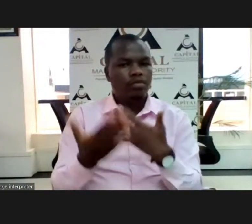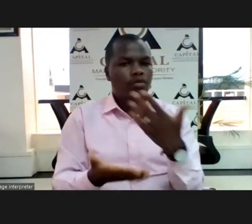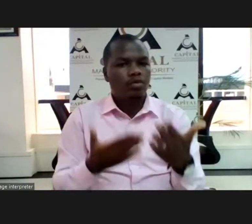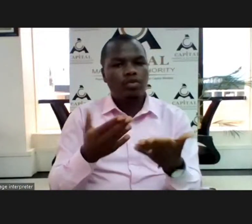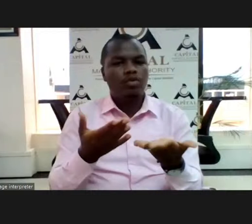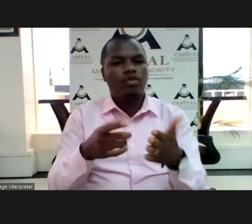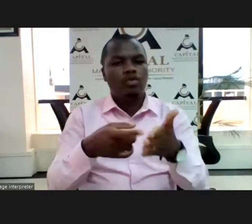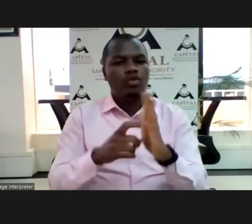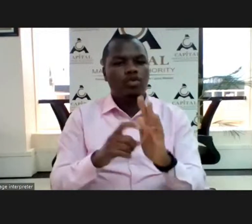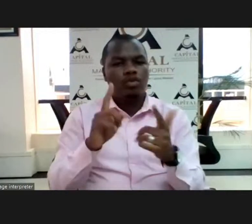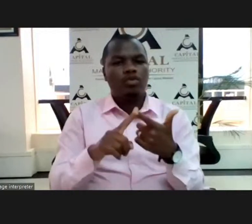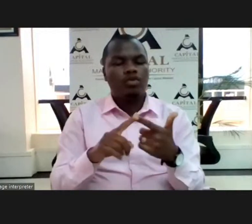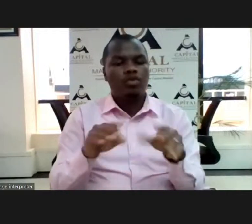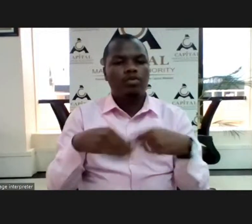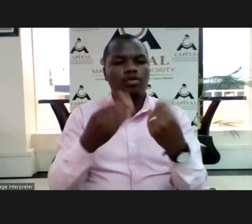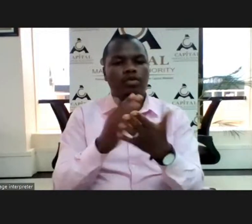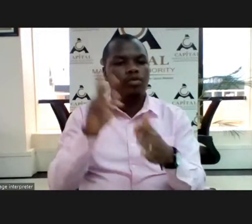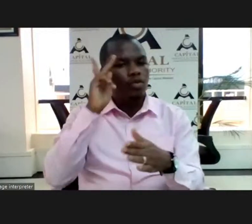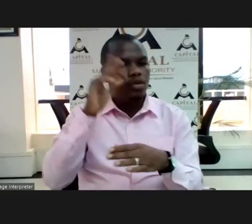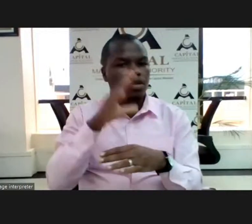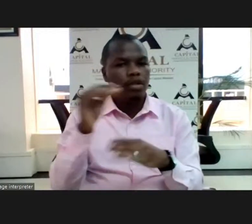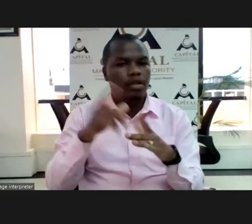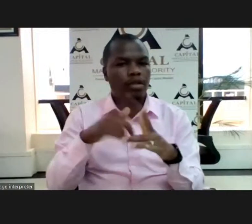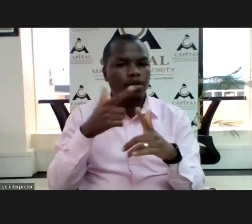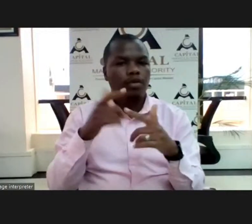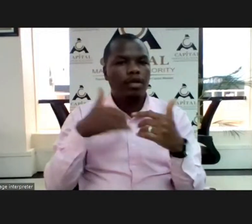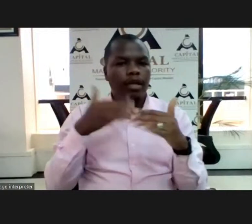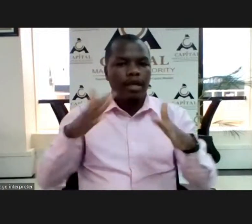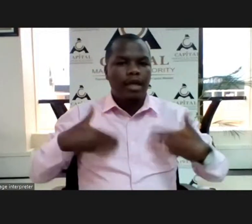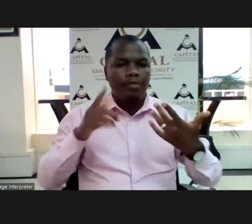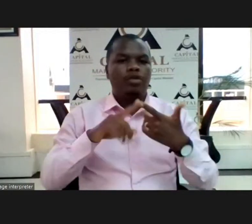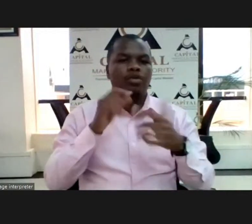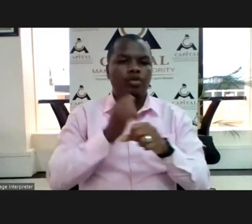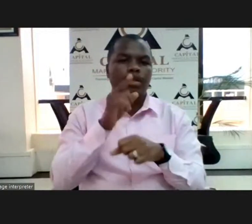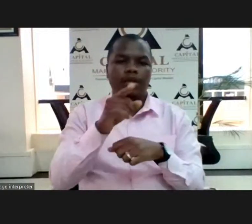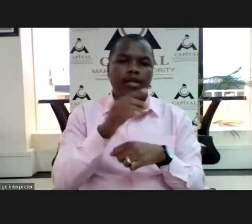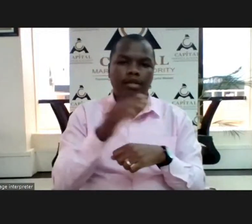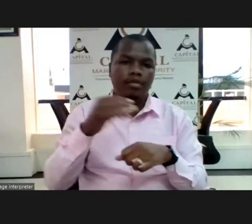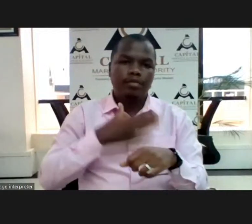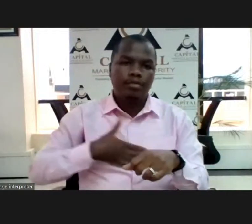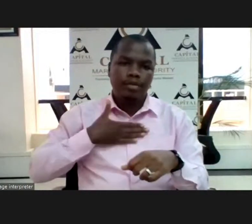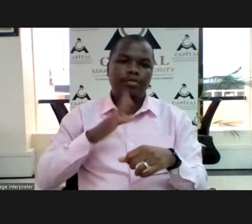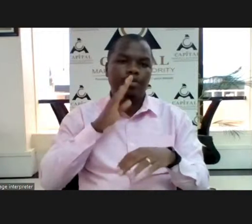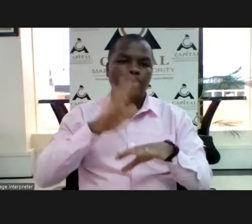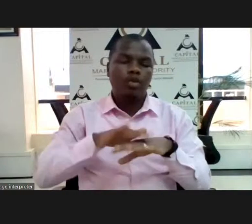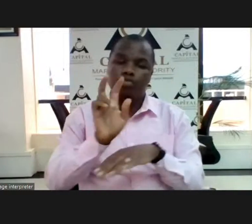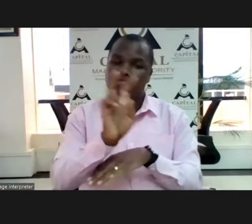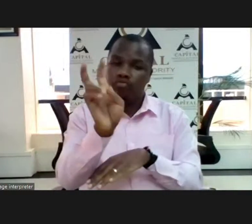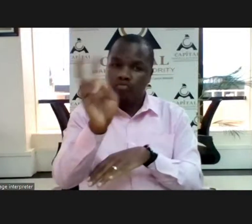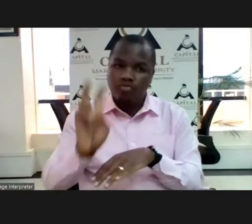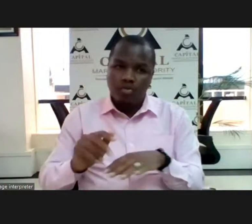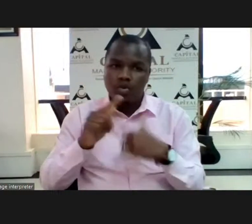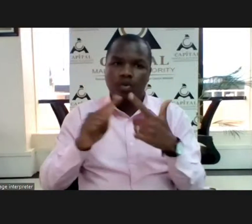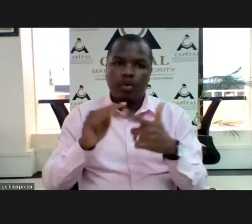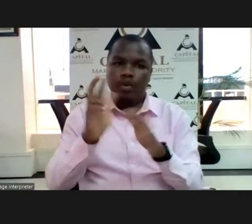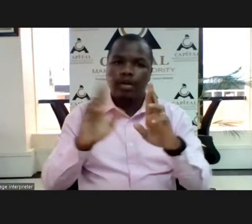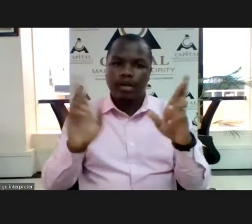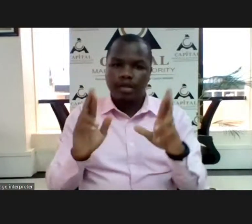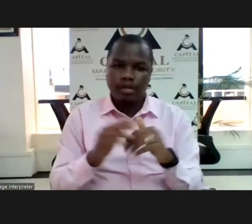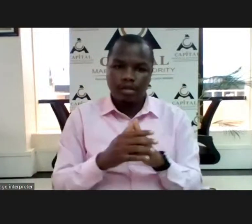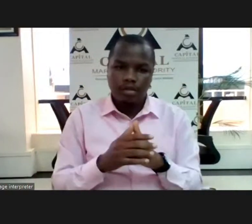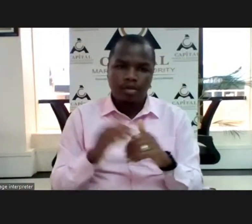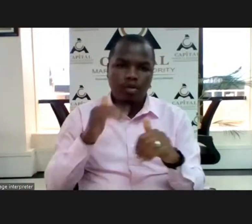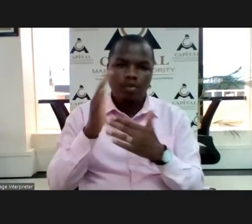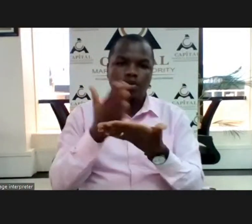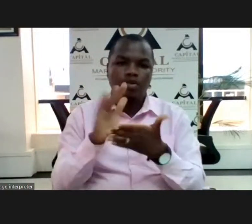to impact some knowledge, then we're happy to do that. And please be on the lookout when we arrange this, and we'll share